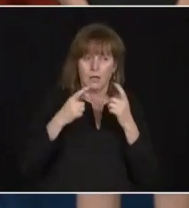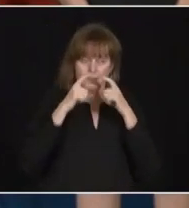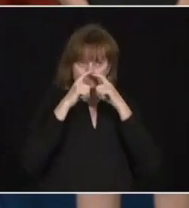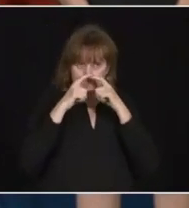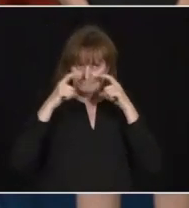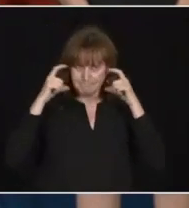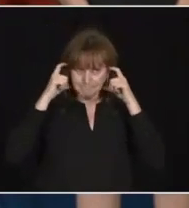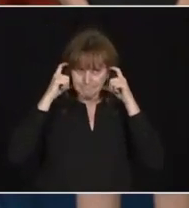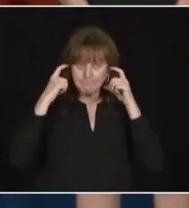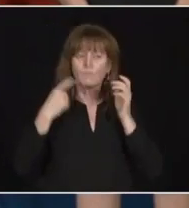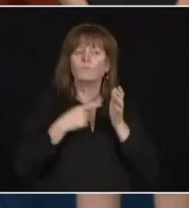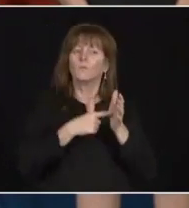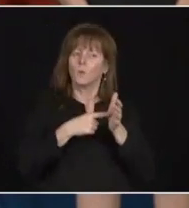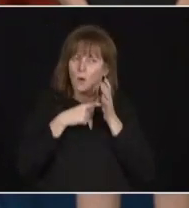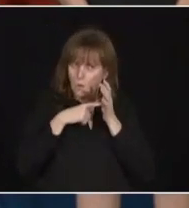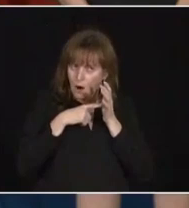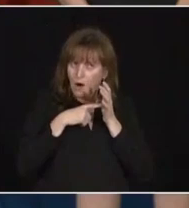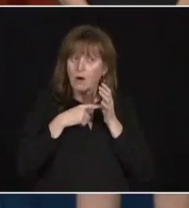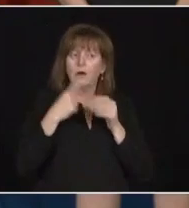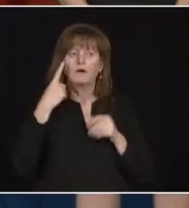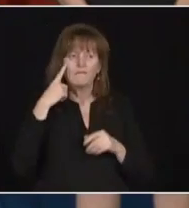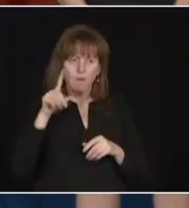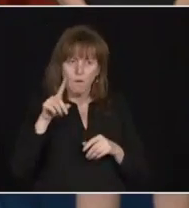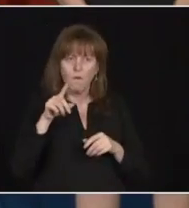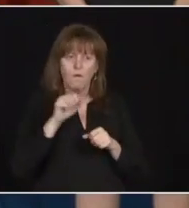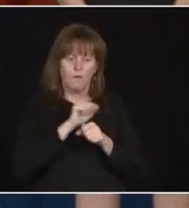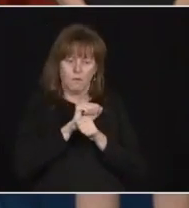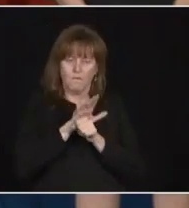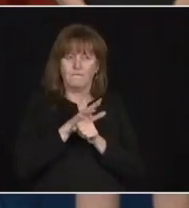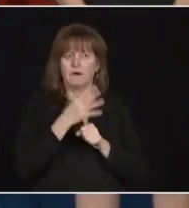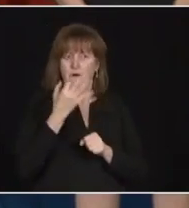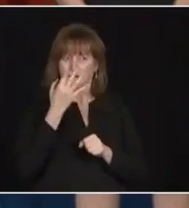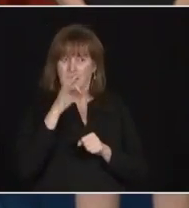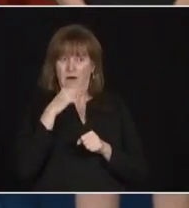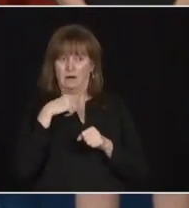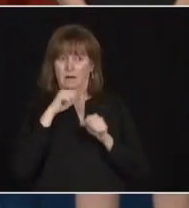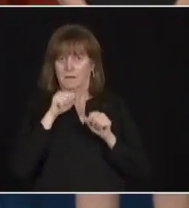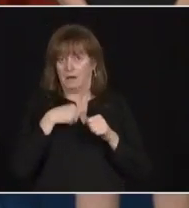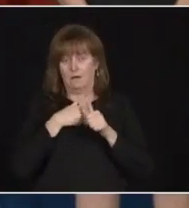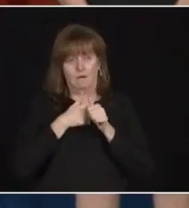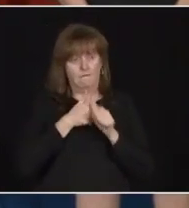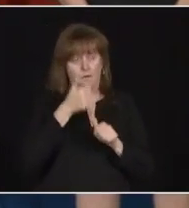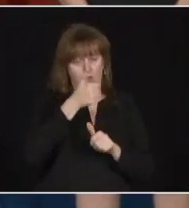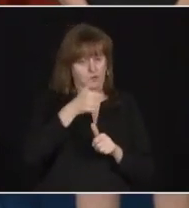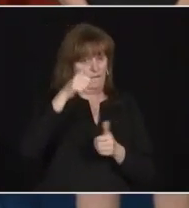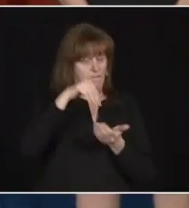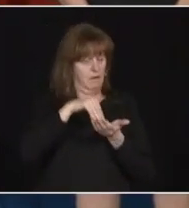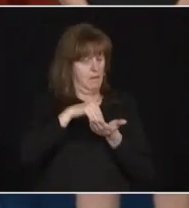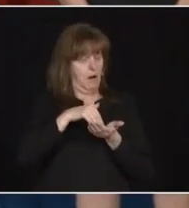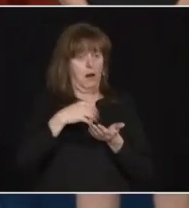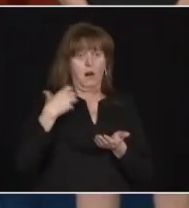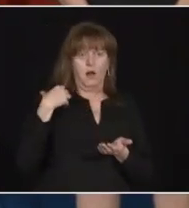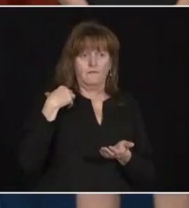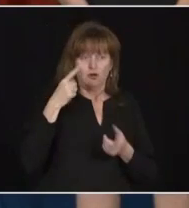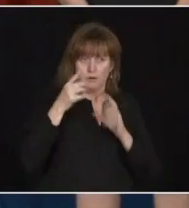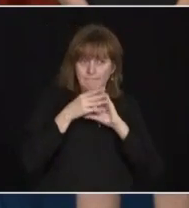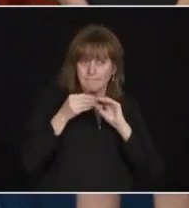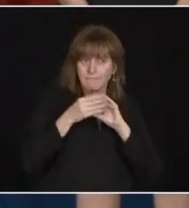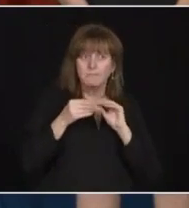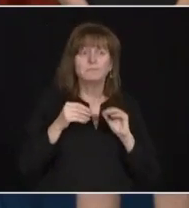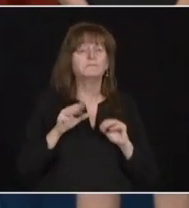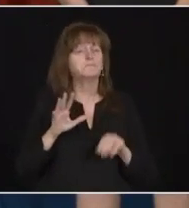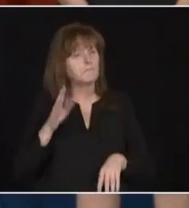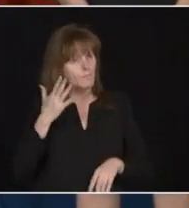required for COVID-19, according to the Chief Medical Officer of Health. Of course, evidence is always evolving, and